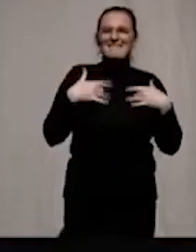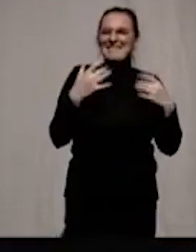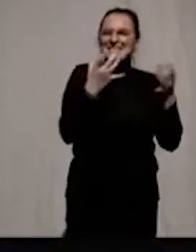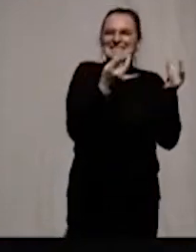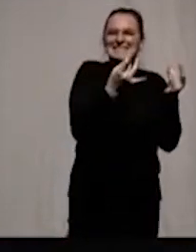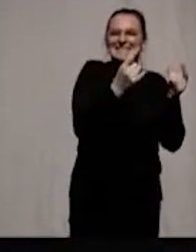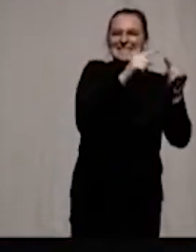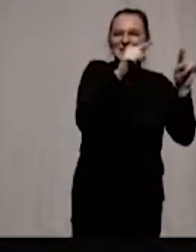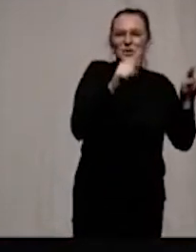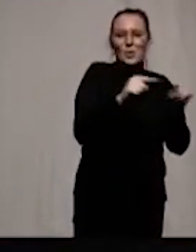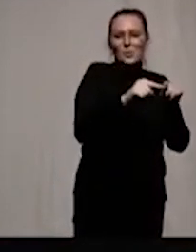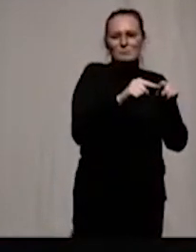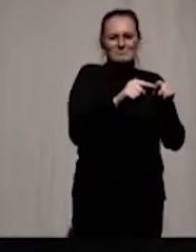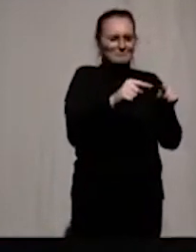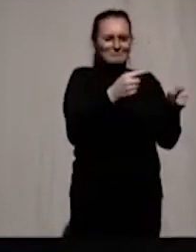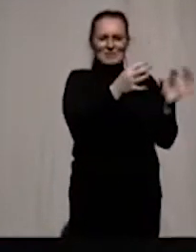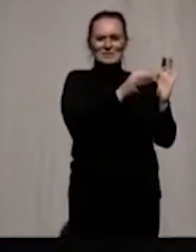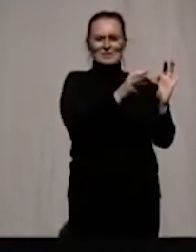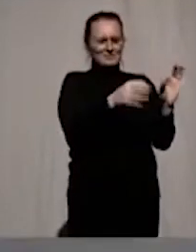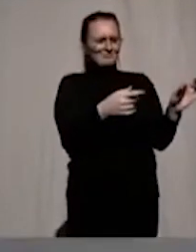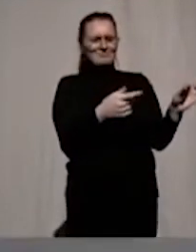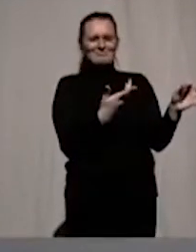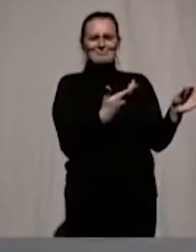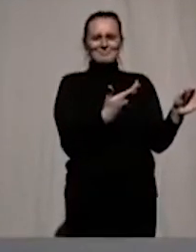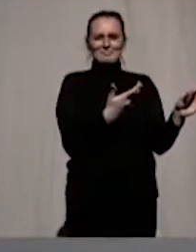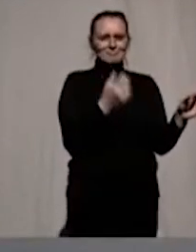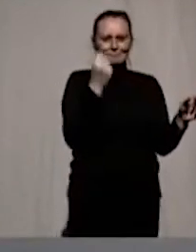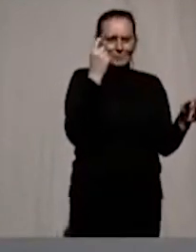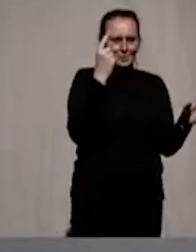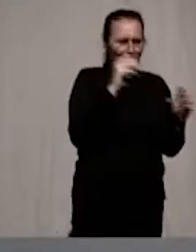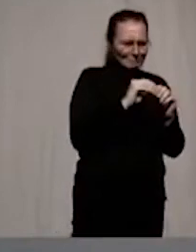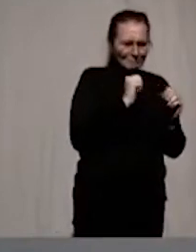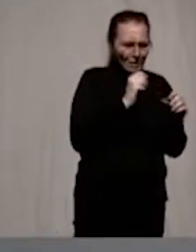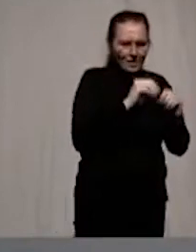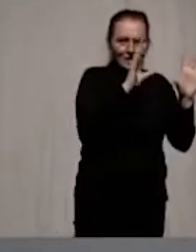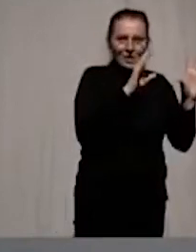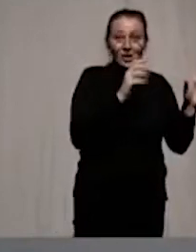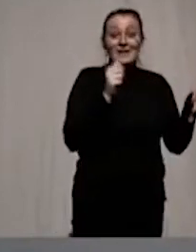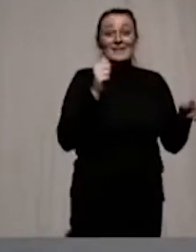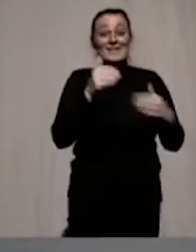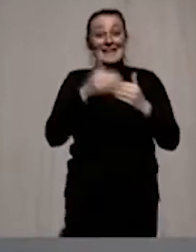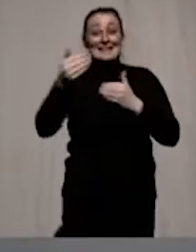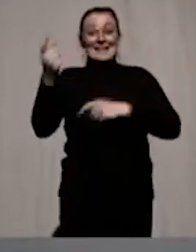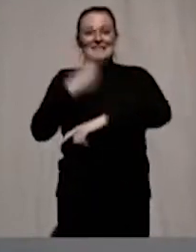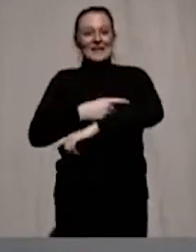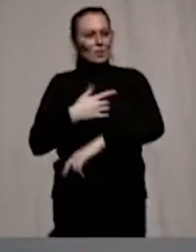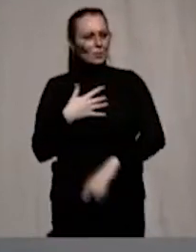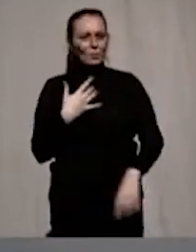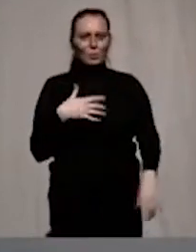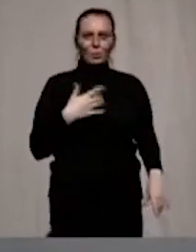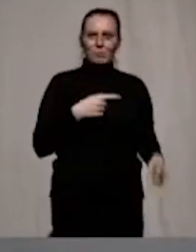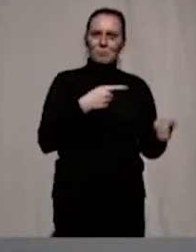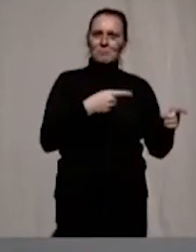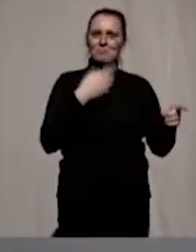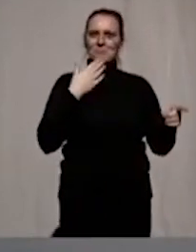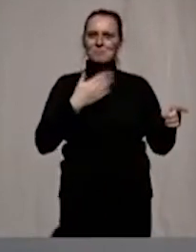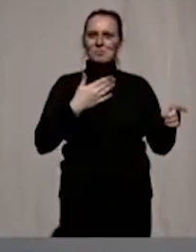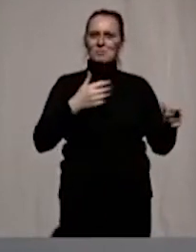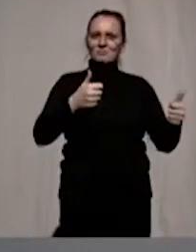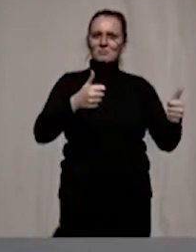I look at them the next day and it's like, whoa, that's deep. Yeah. Yeah, so just write things down.